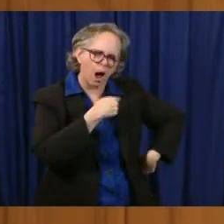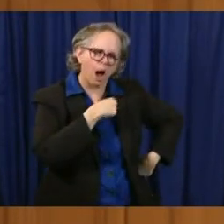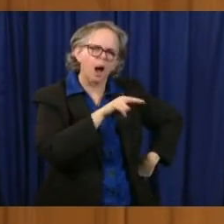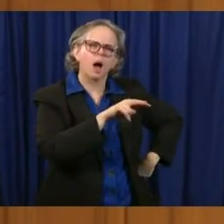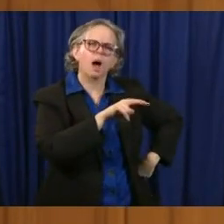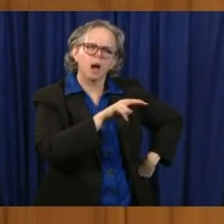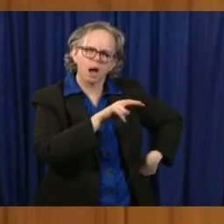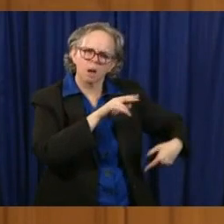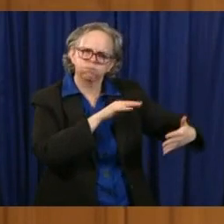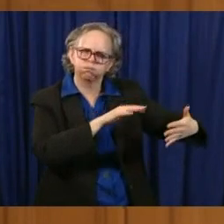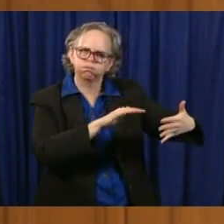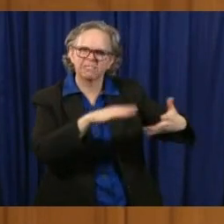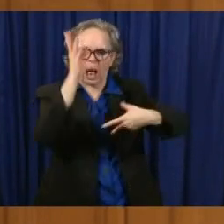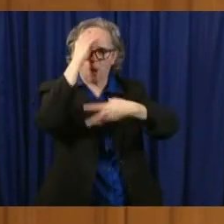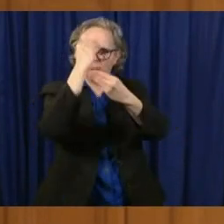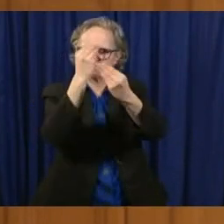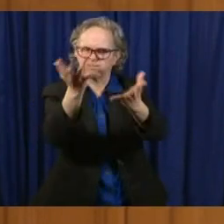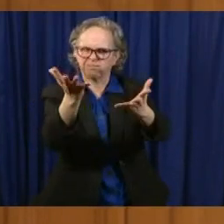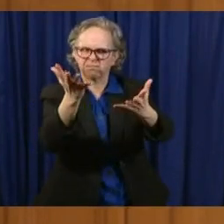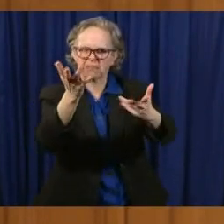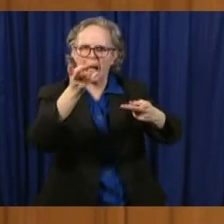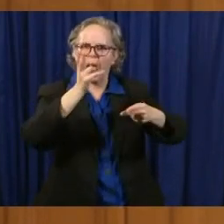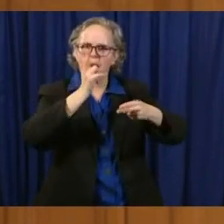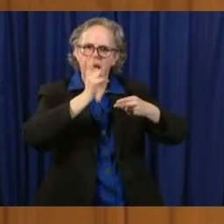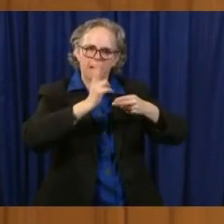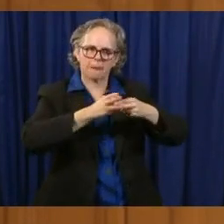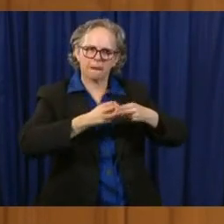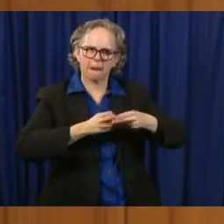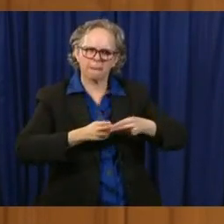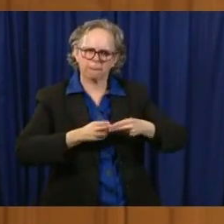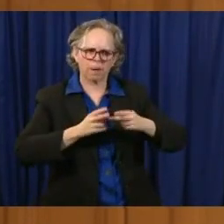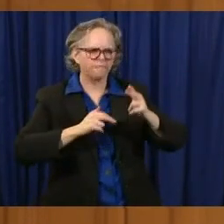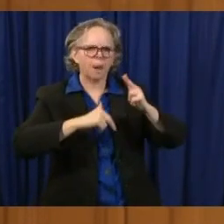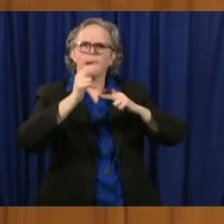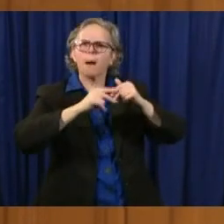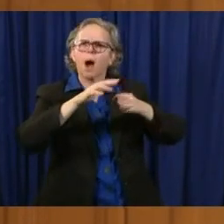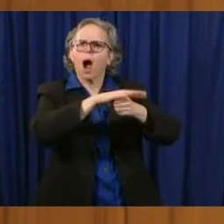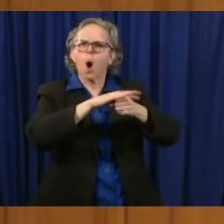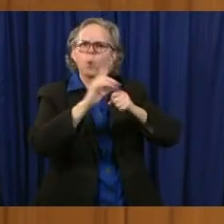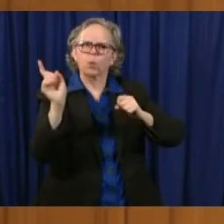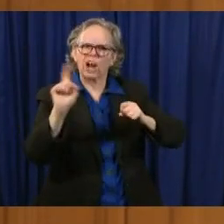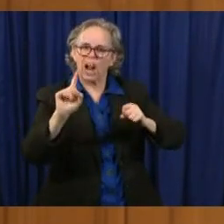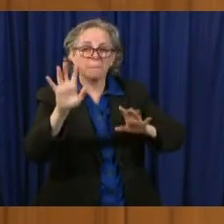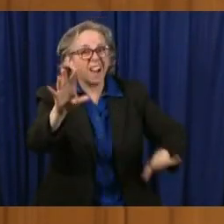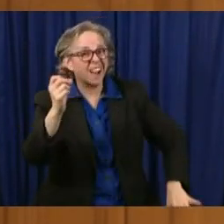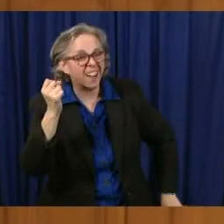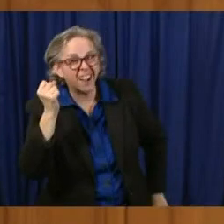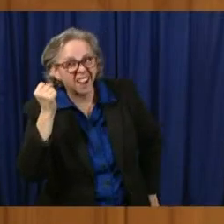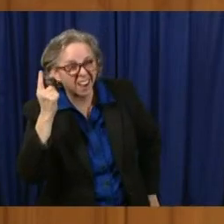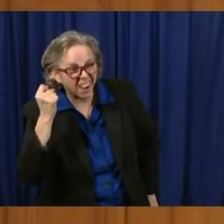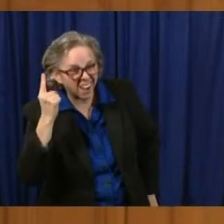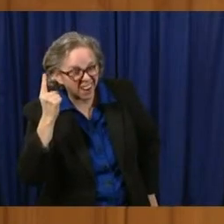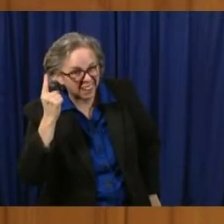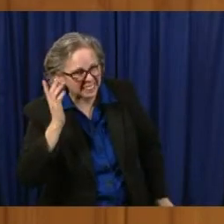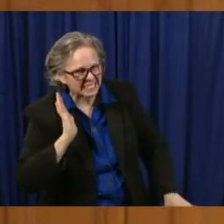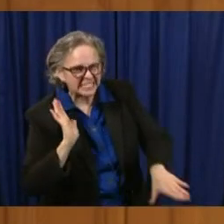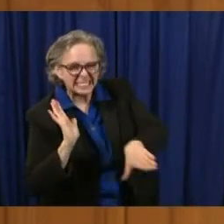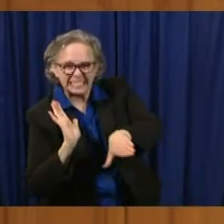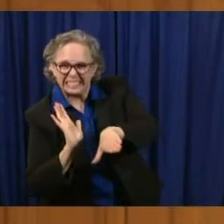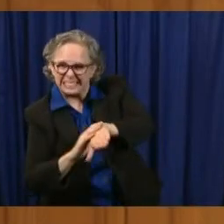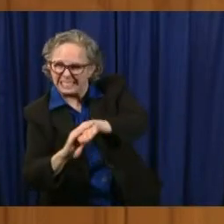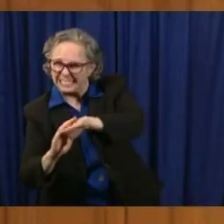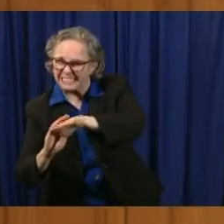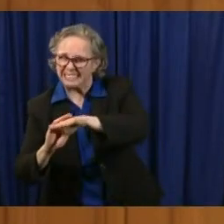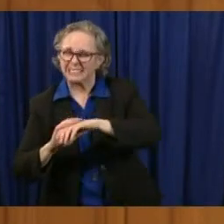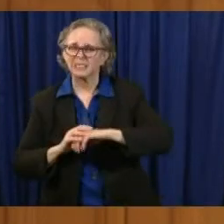names of these facilities. But I want to tell folks, proceed with caution. It's really, really hard. It's not